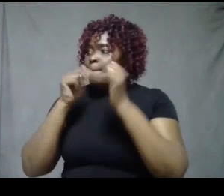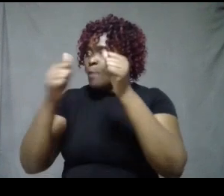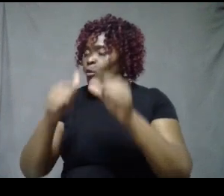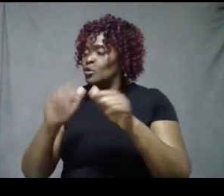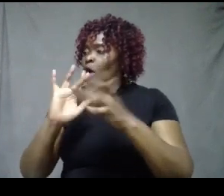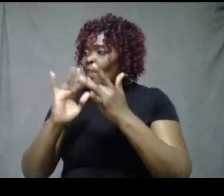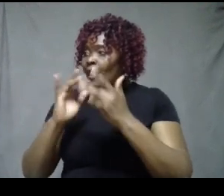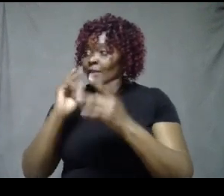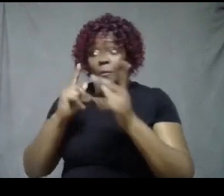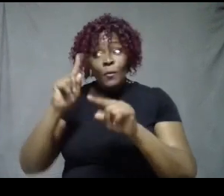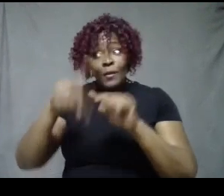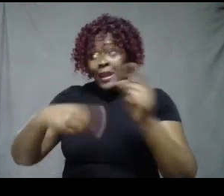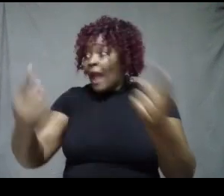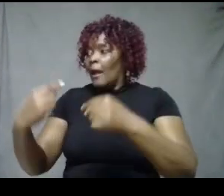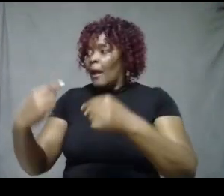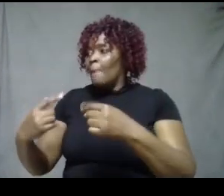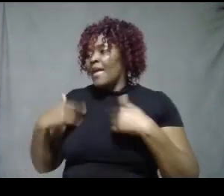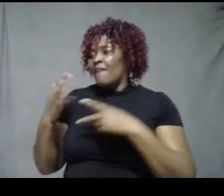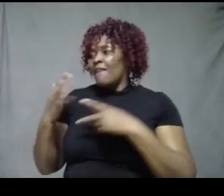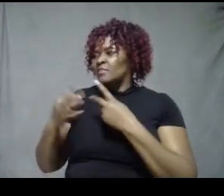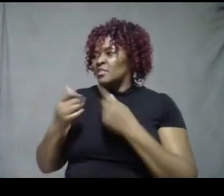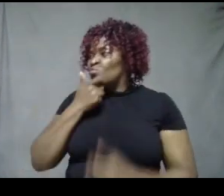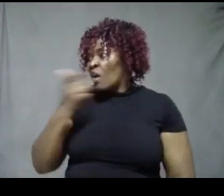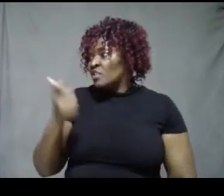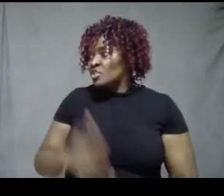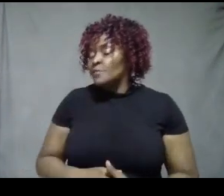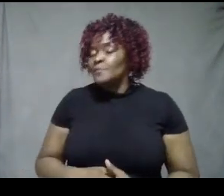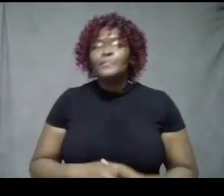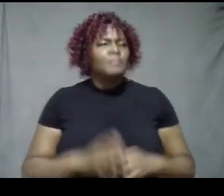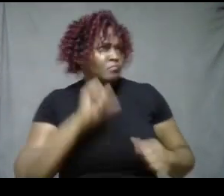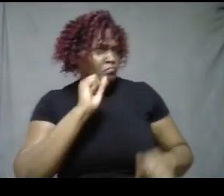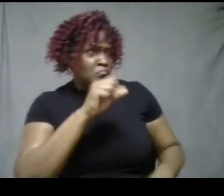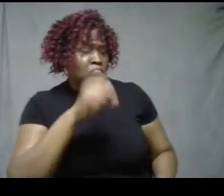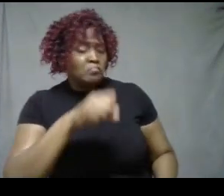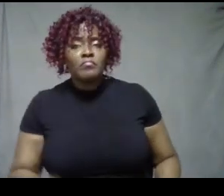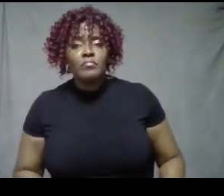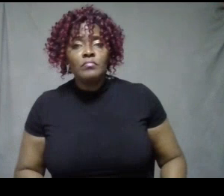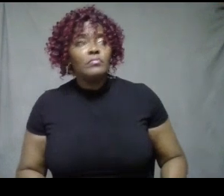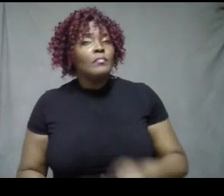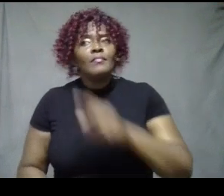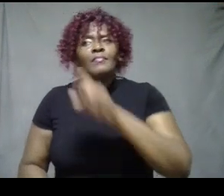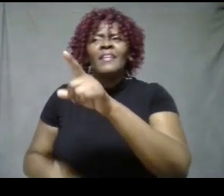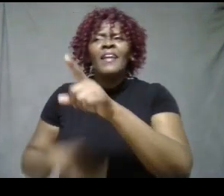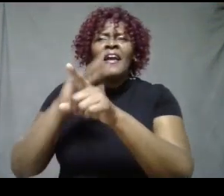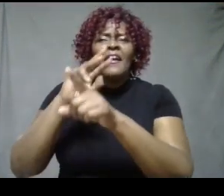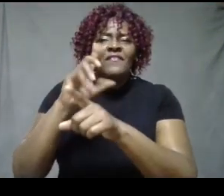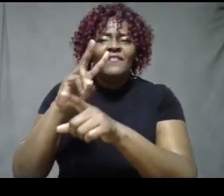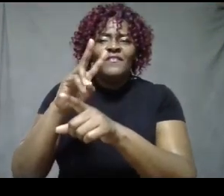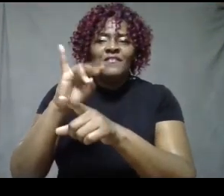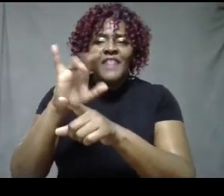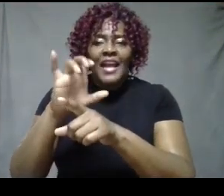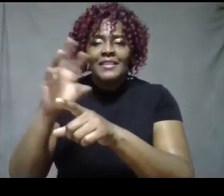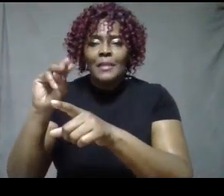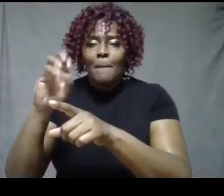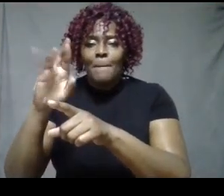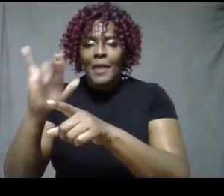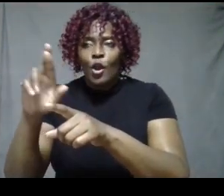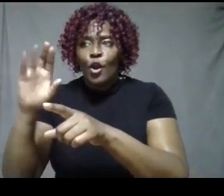sir. All right. Up, Commissioner, 1 second. Mayor Cruz has been waiting. So, Vice Mayor. Thank you.